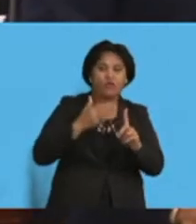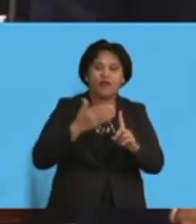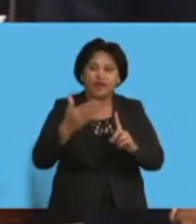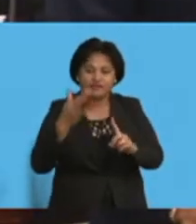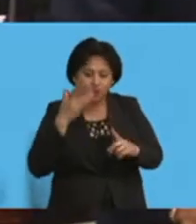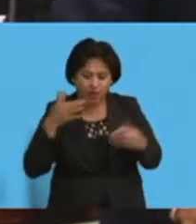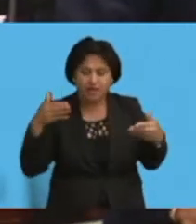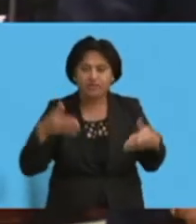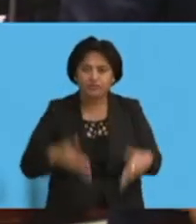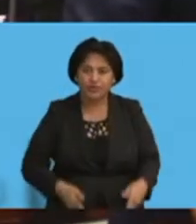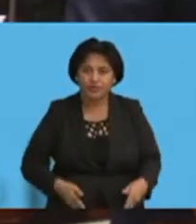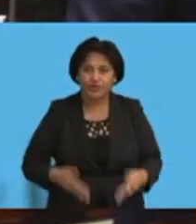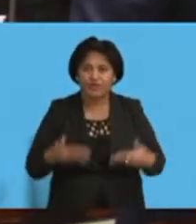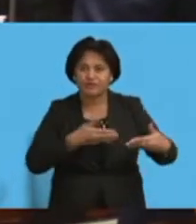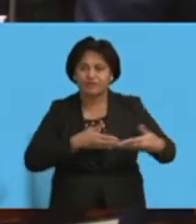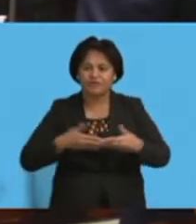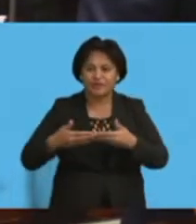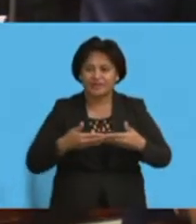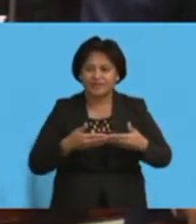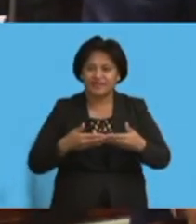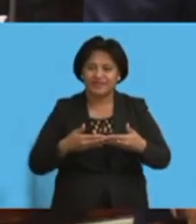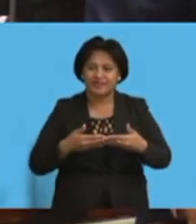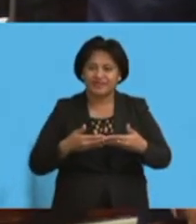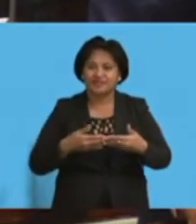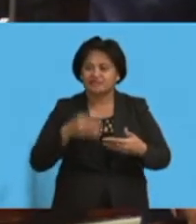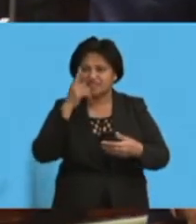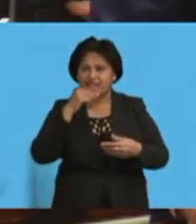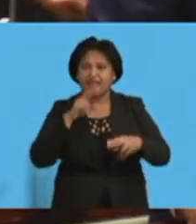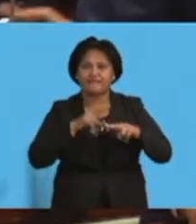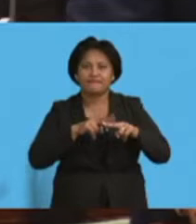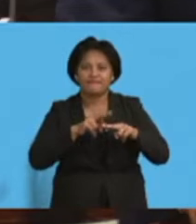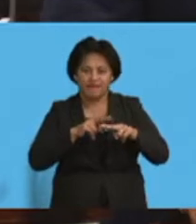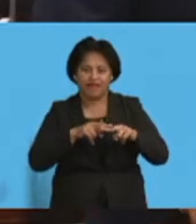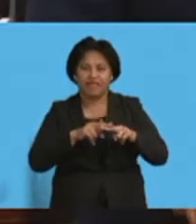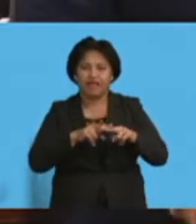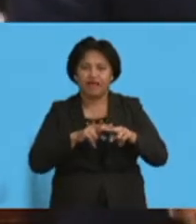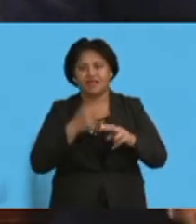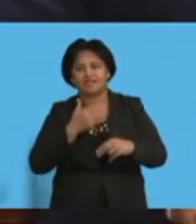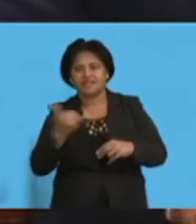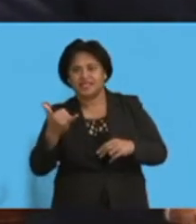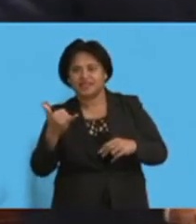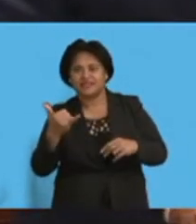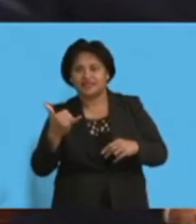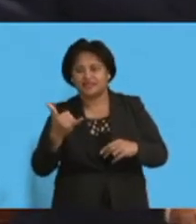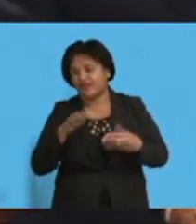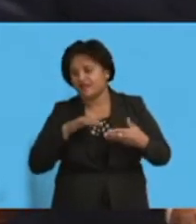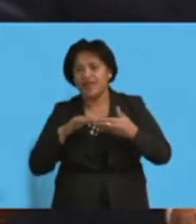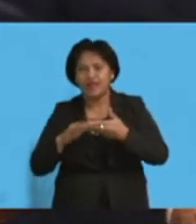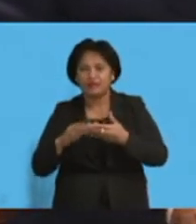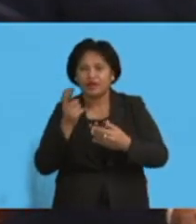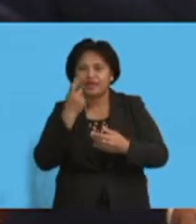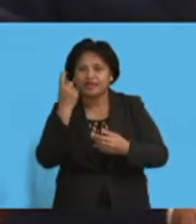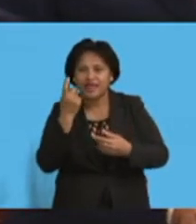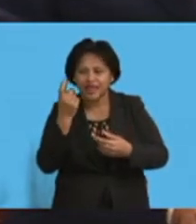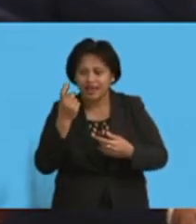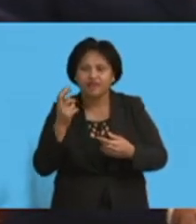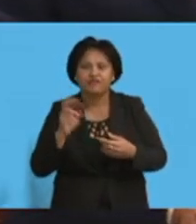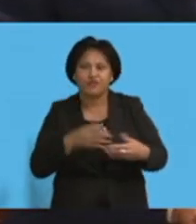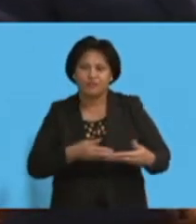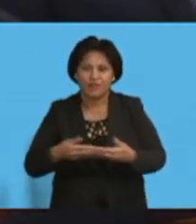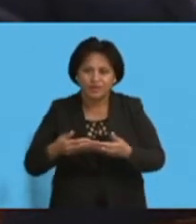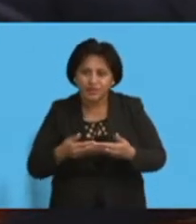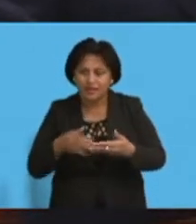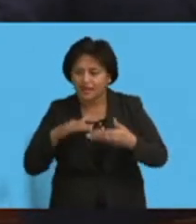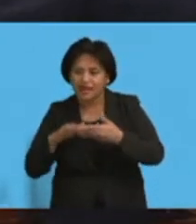of the child. Madam Speaker, I know we have had a lot of fathers who are taking annual leave to spend time with their wives and